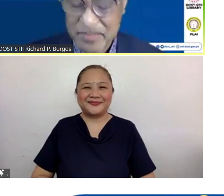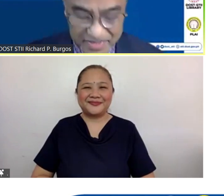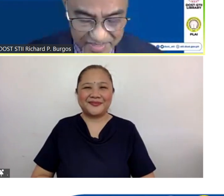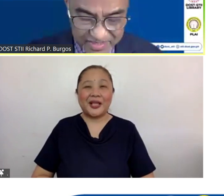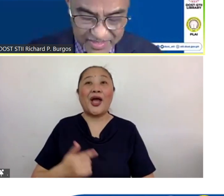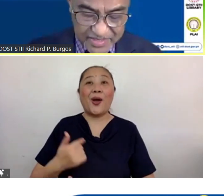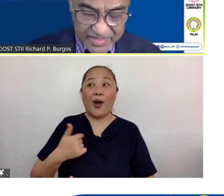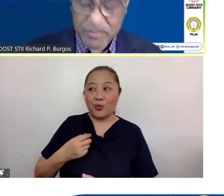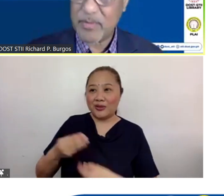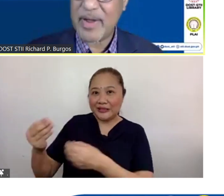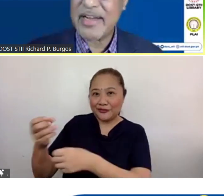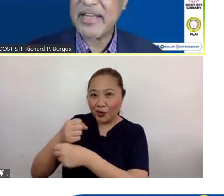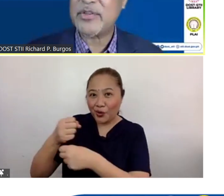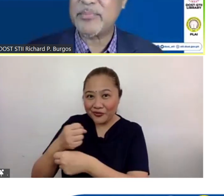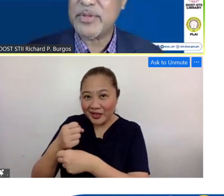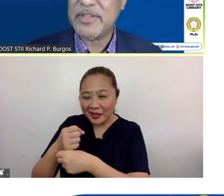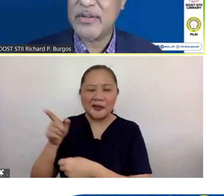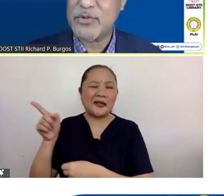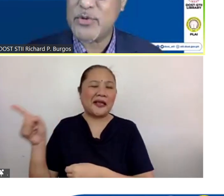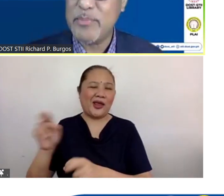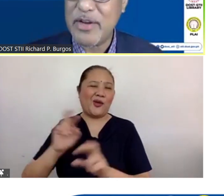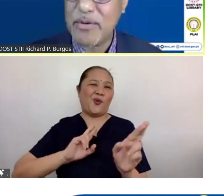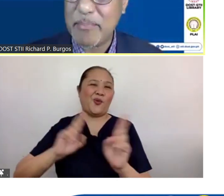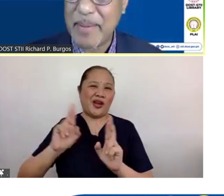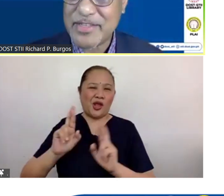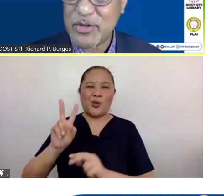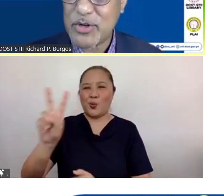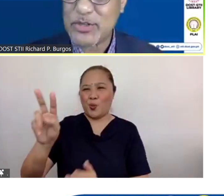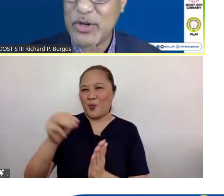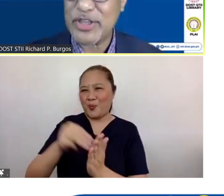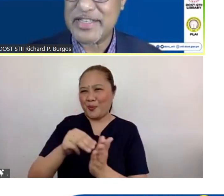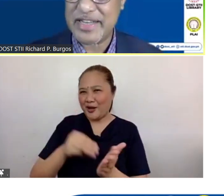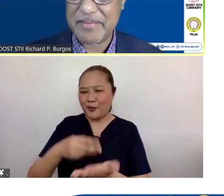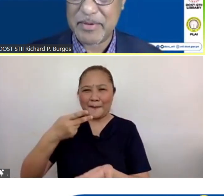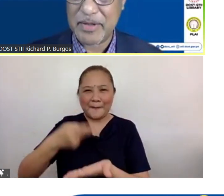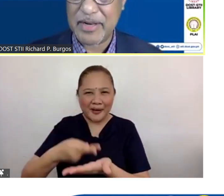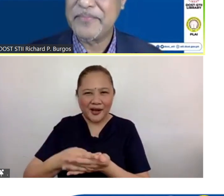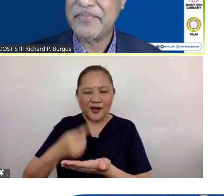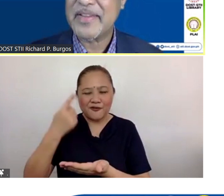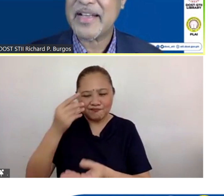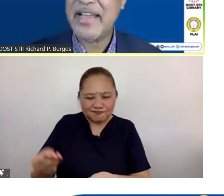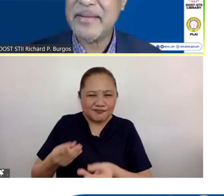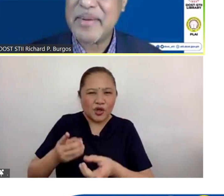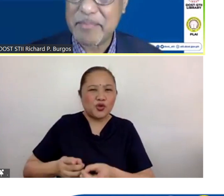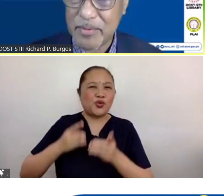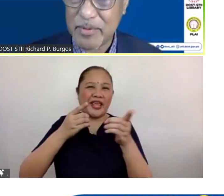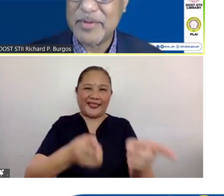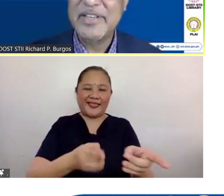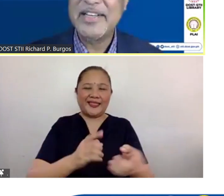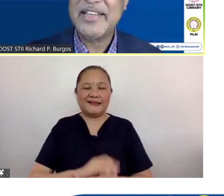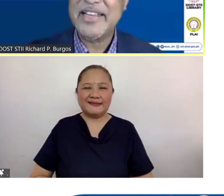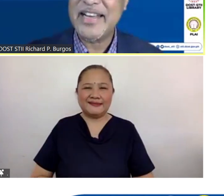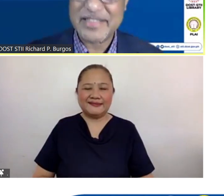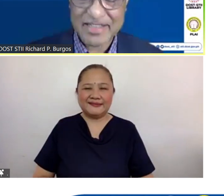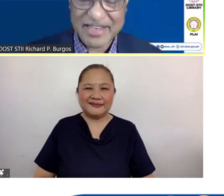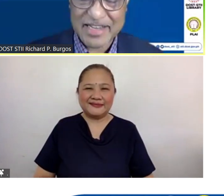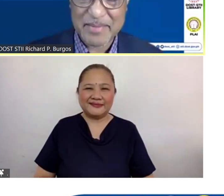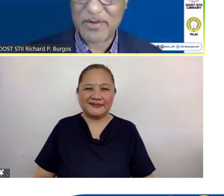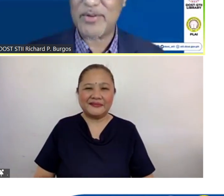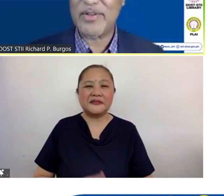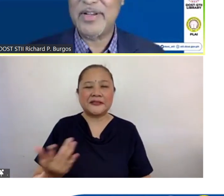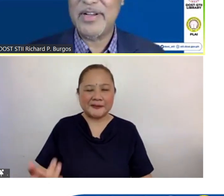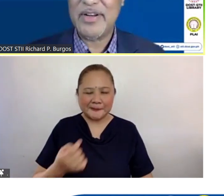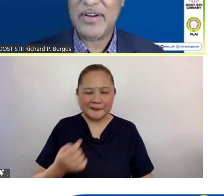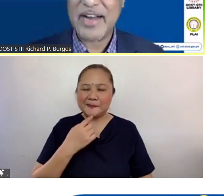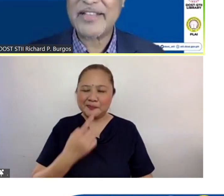po kami. They were ready to put down 2 million pesos on the table. Kaya naman po, yan ang sinasabi